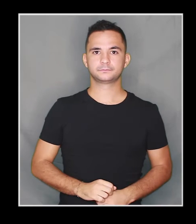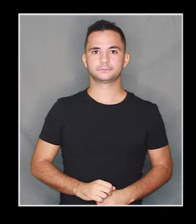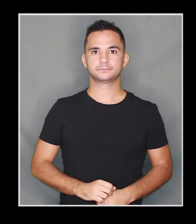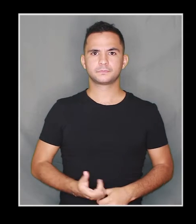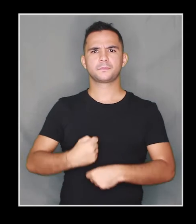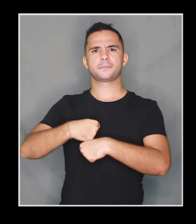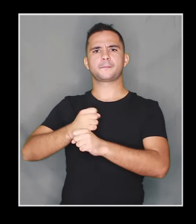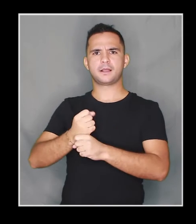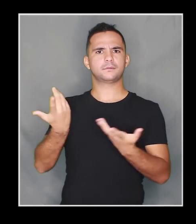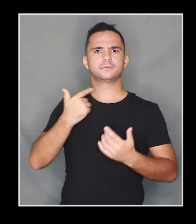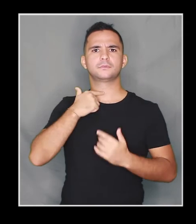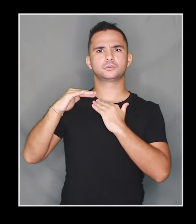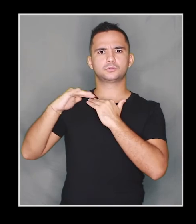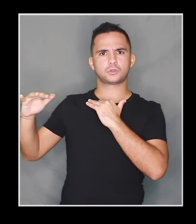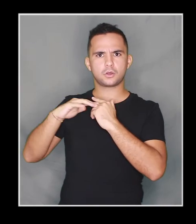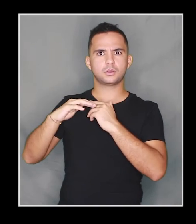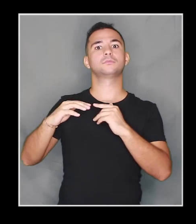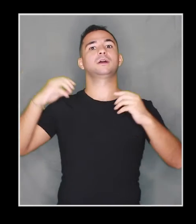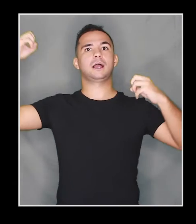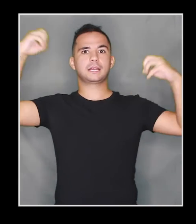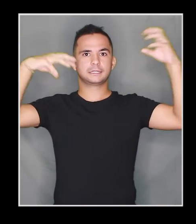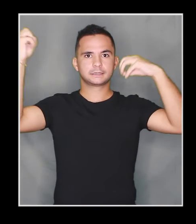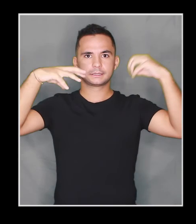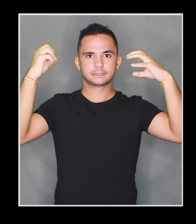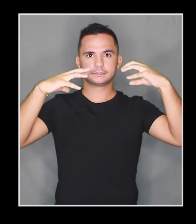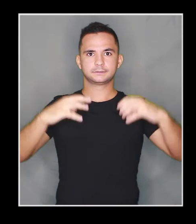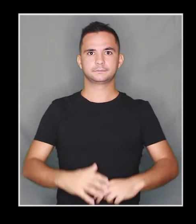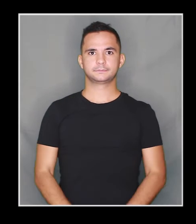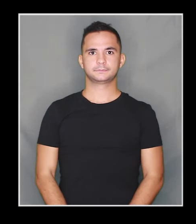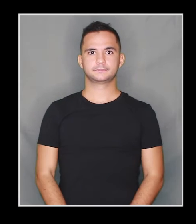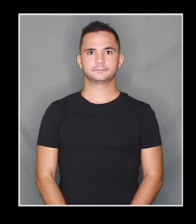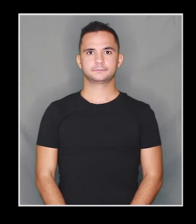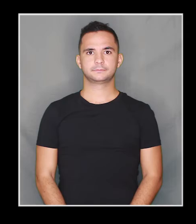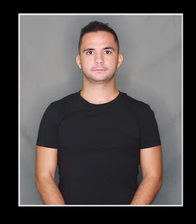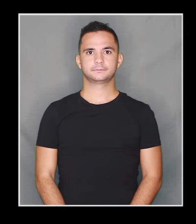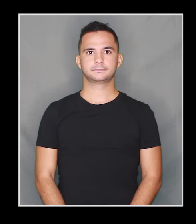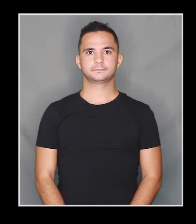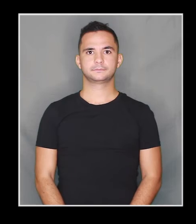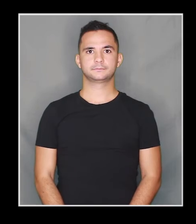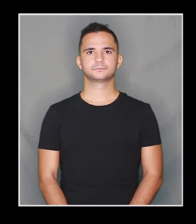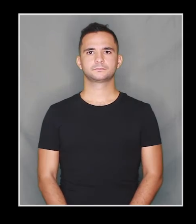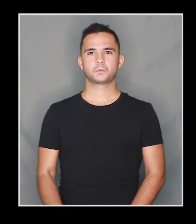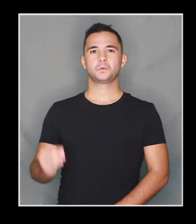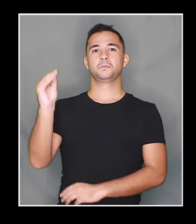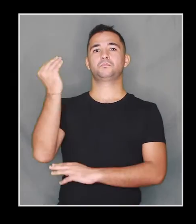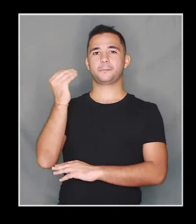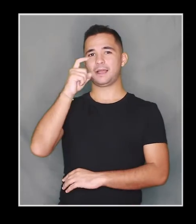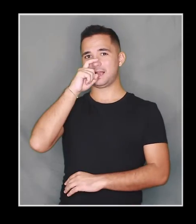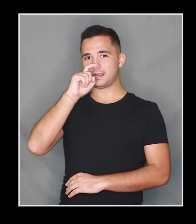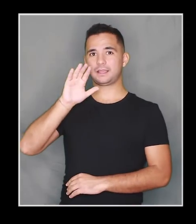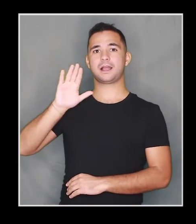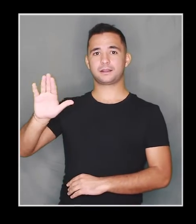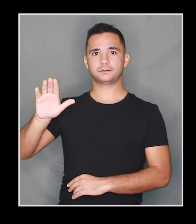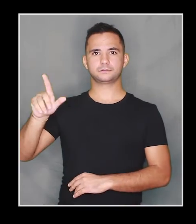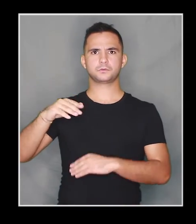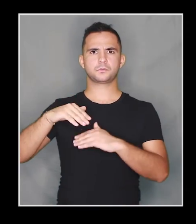his voice to all the characters, including the female ones, and makes sound and light effects. The Catania pupi